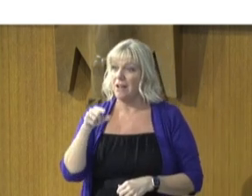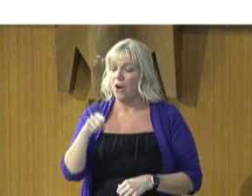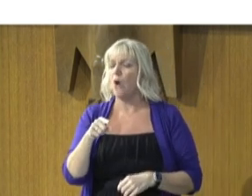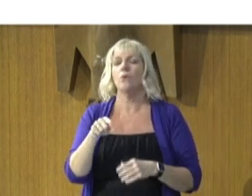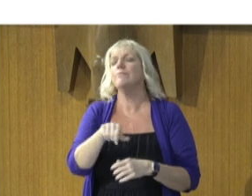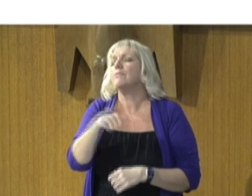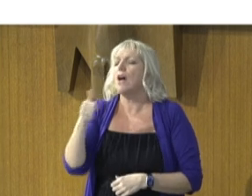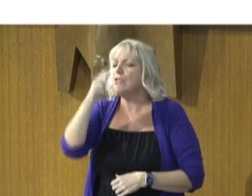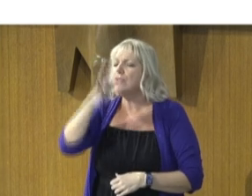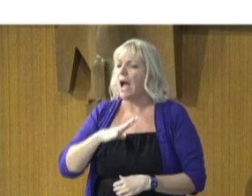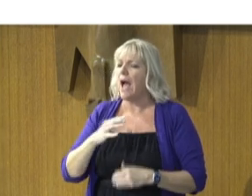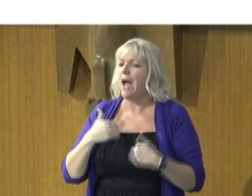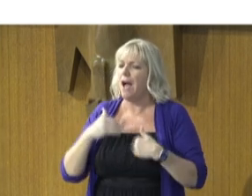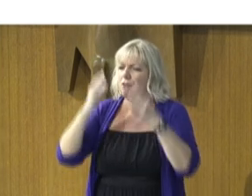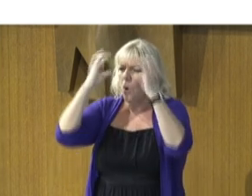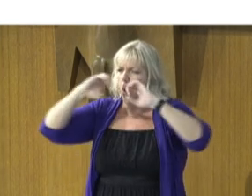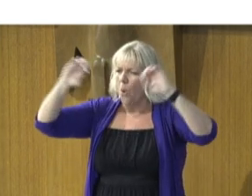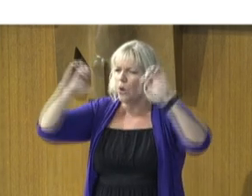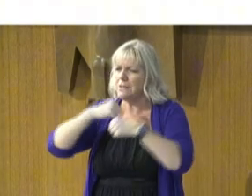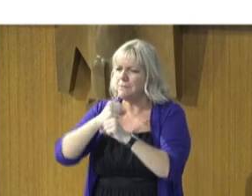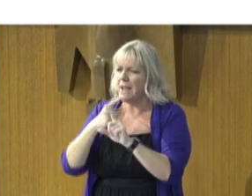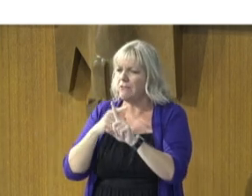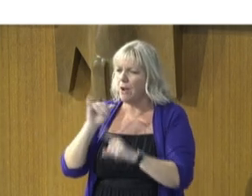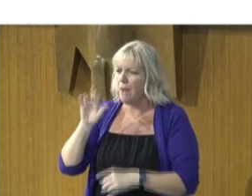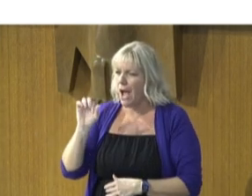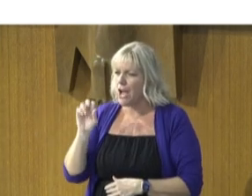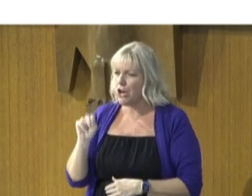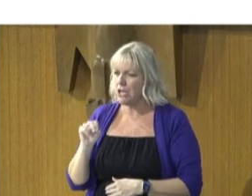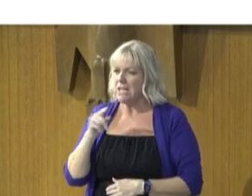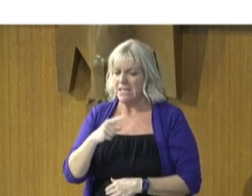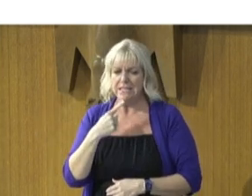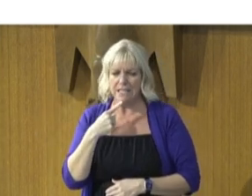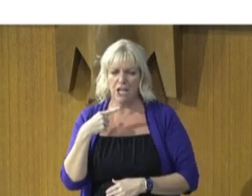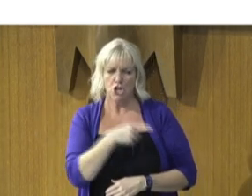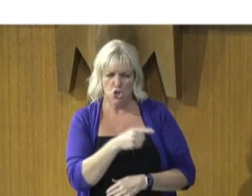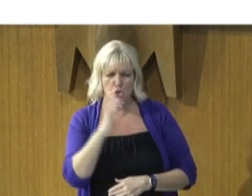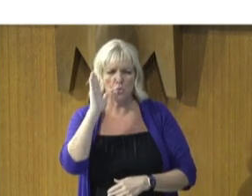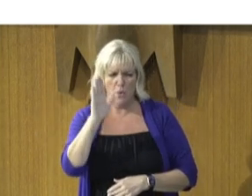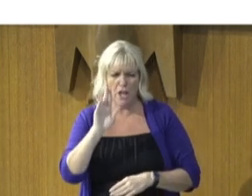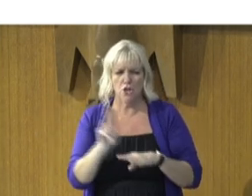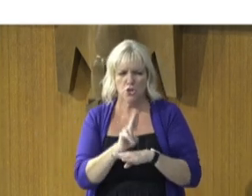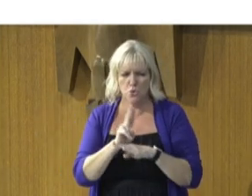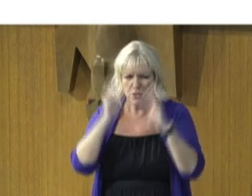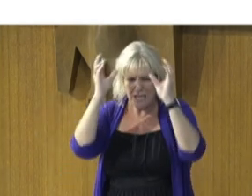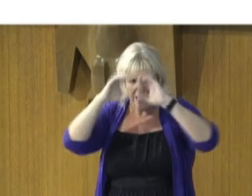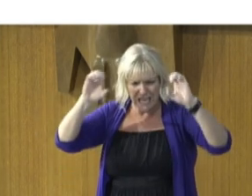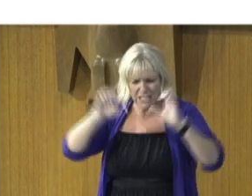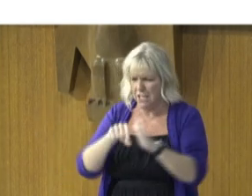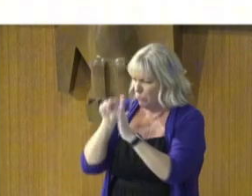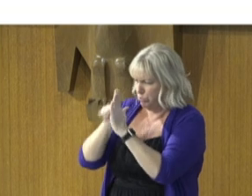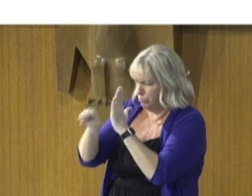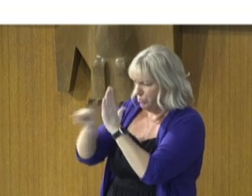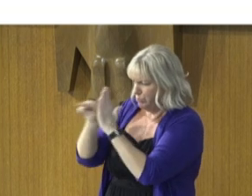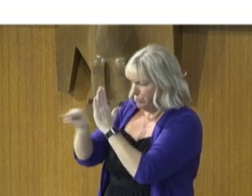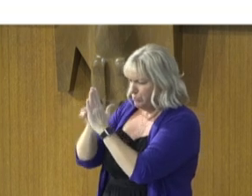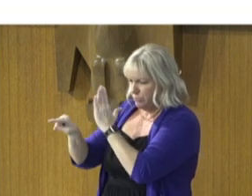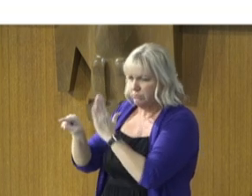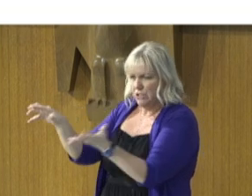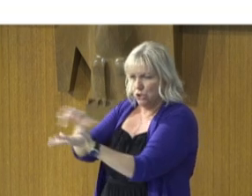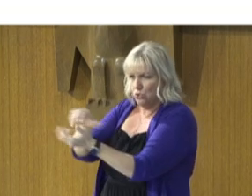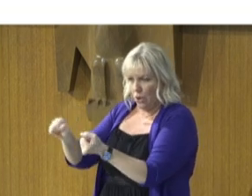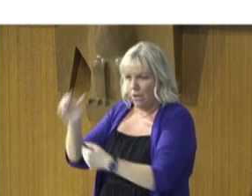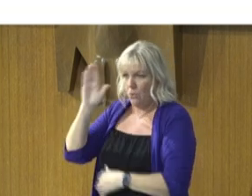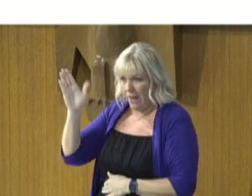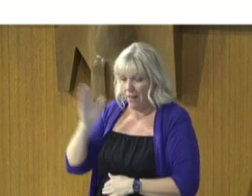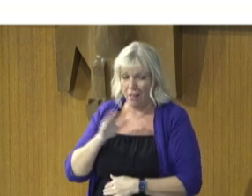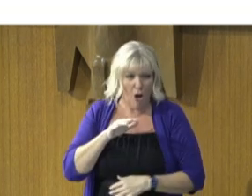of iron, and he said, "Thus says the Lord, with these you shall gore the Arameans until they are destroyed." All the prophets